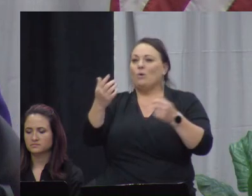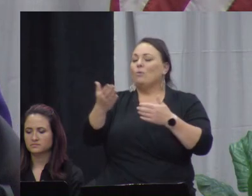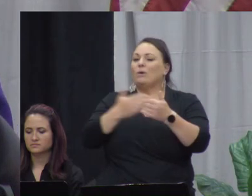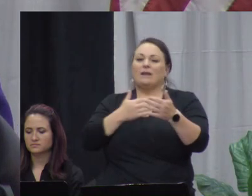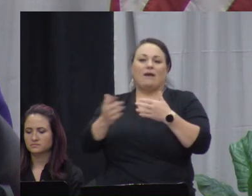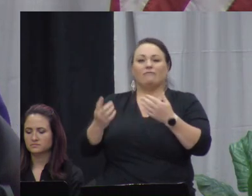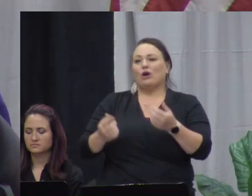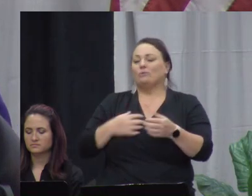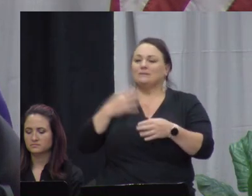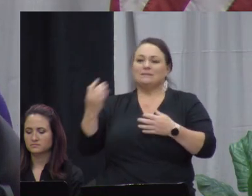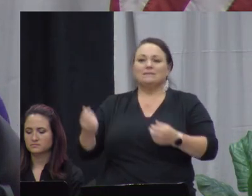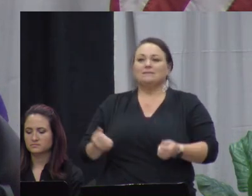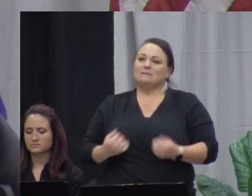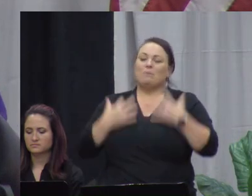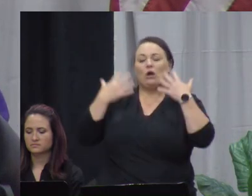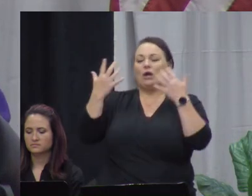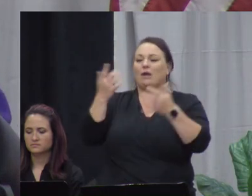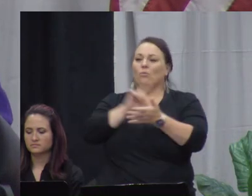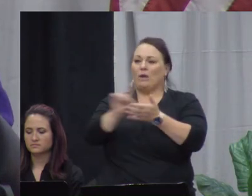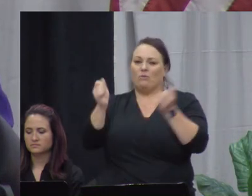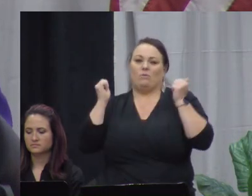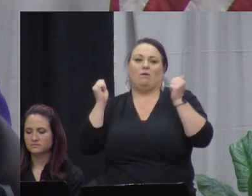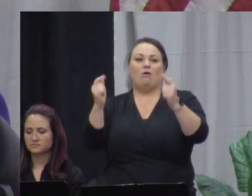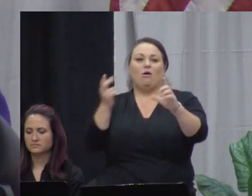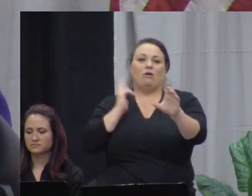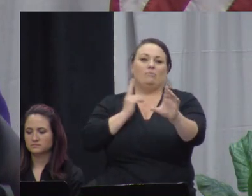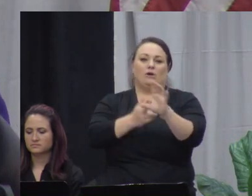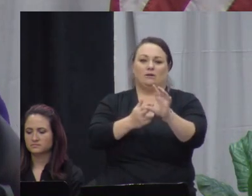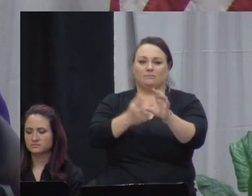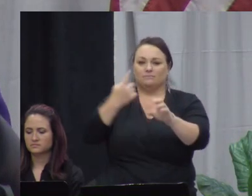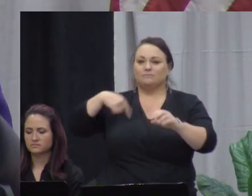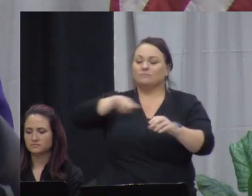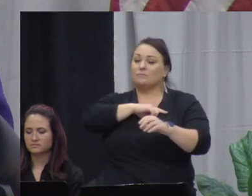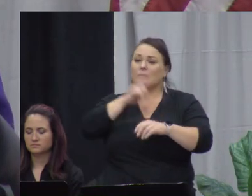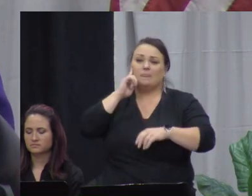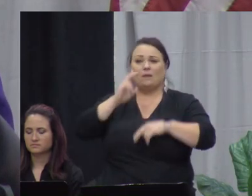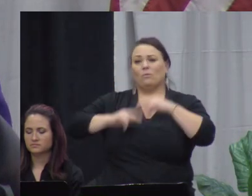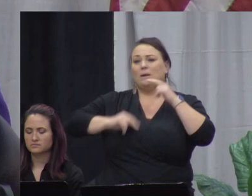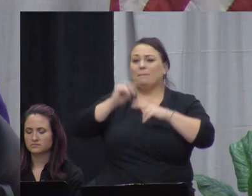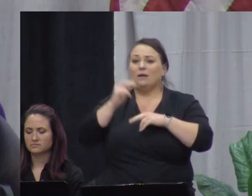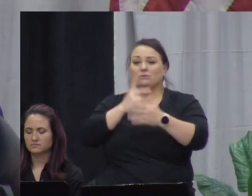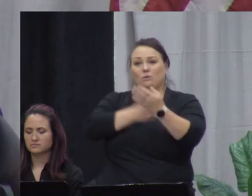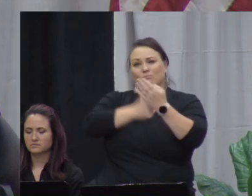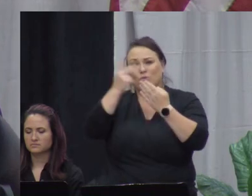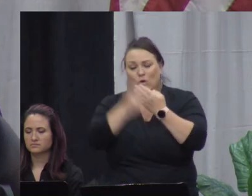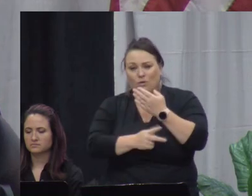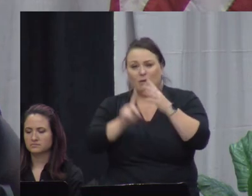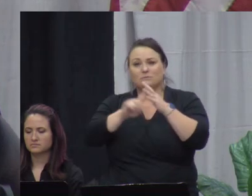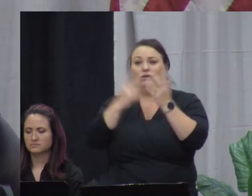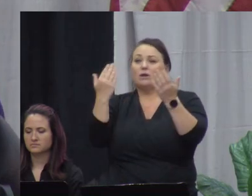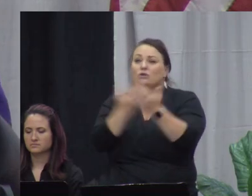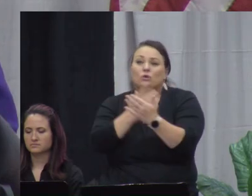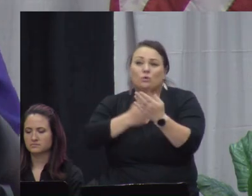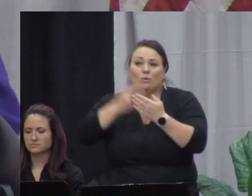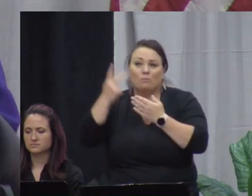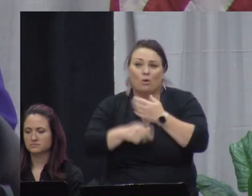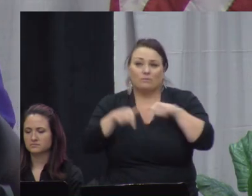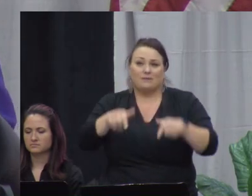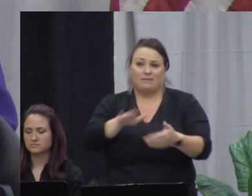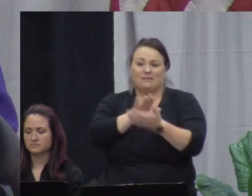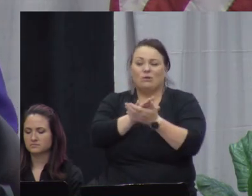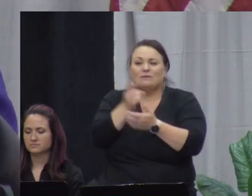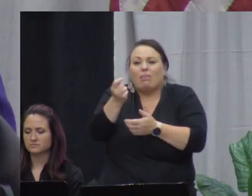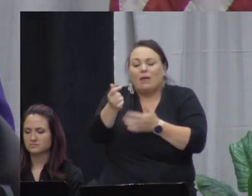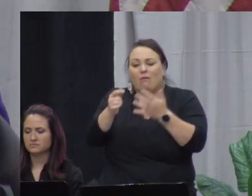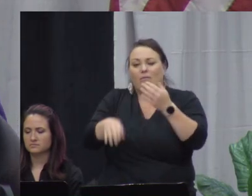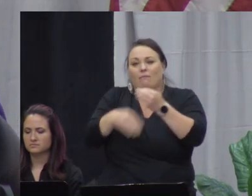Week came, we all participated. And we rebuilt programs and started new ones at this school. It's these little things